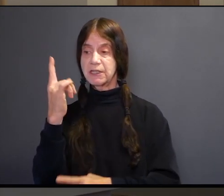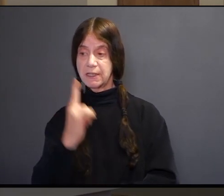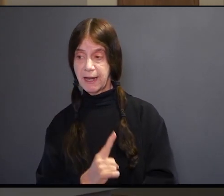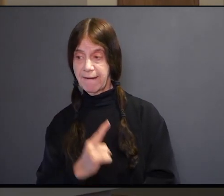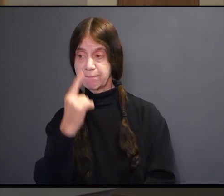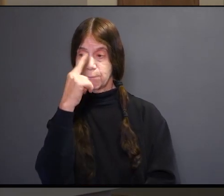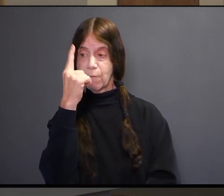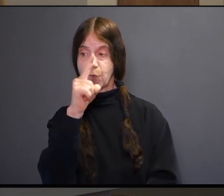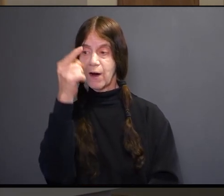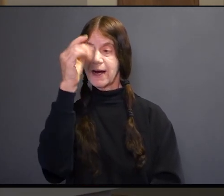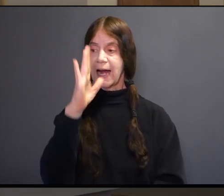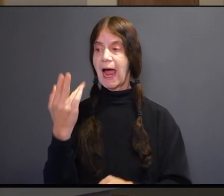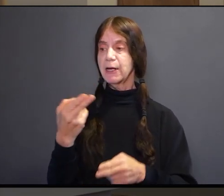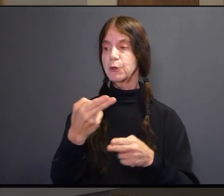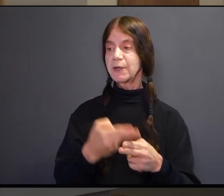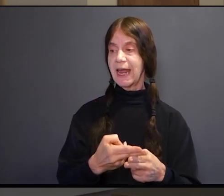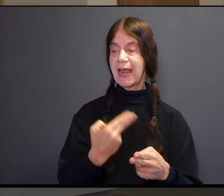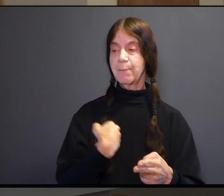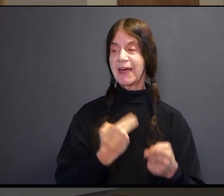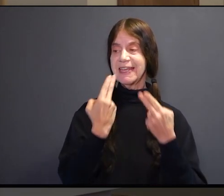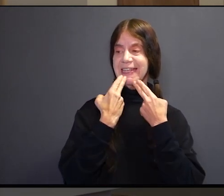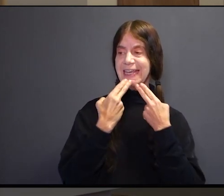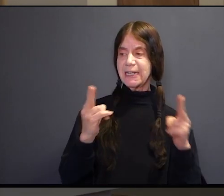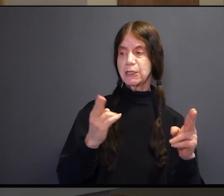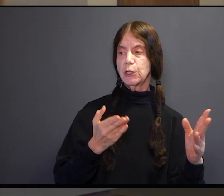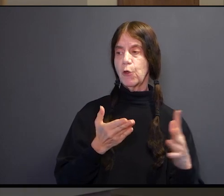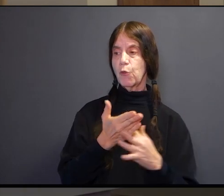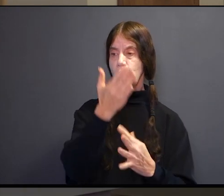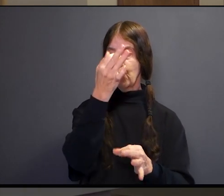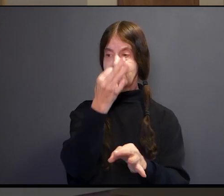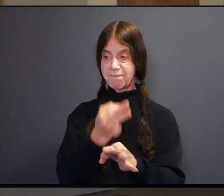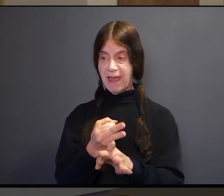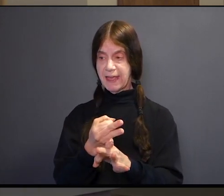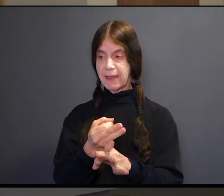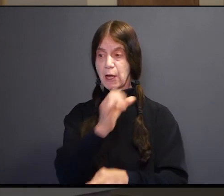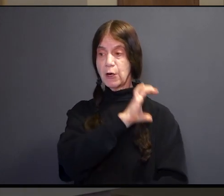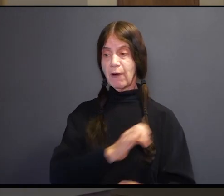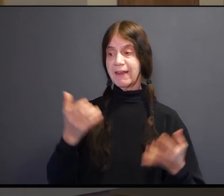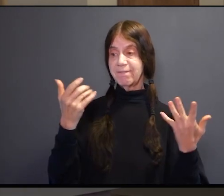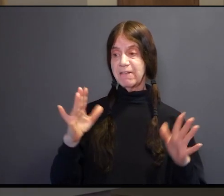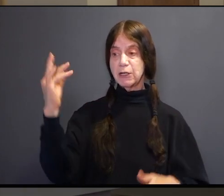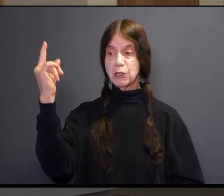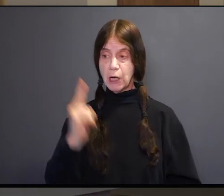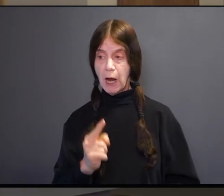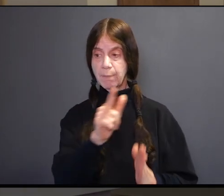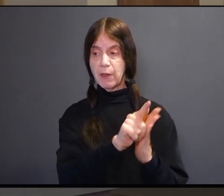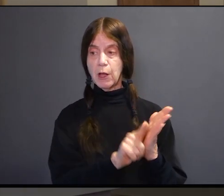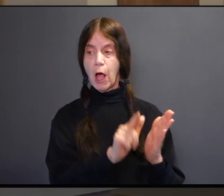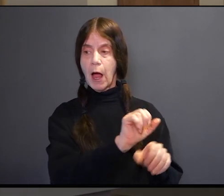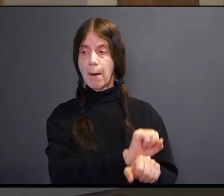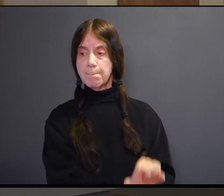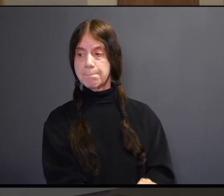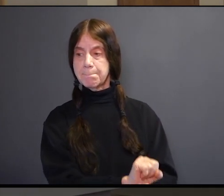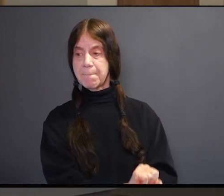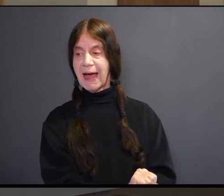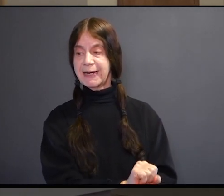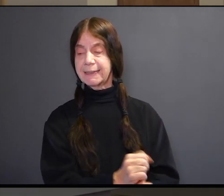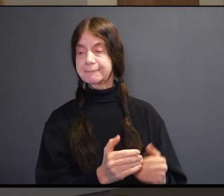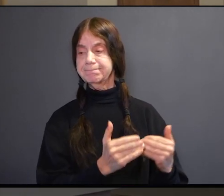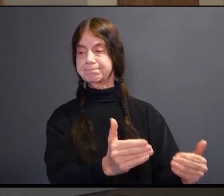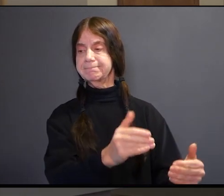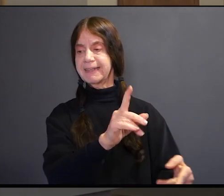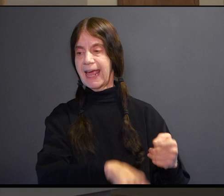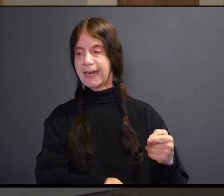revealed. So then the law was our guardian until Christ came, in order that we might be justified